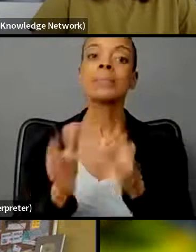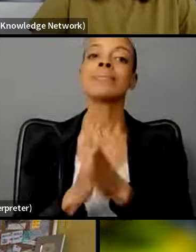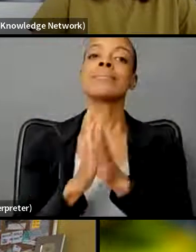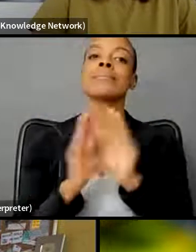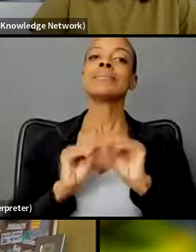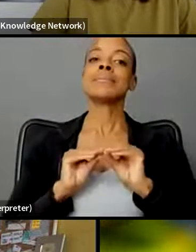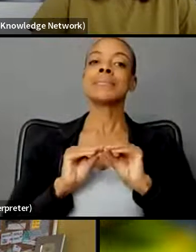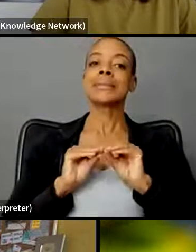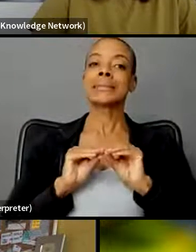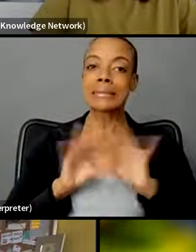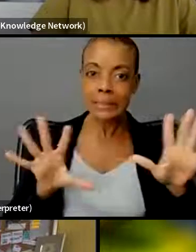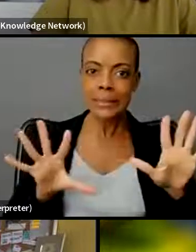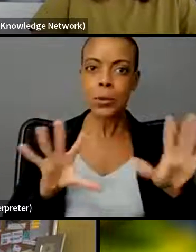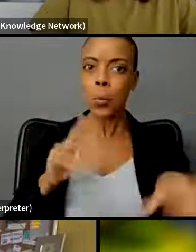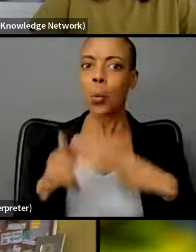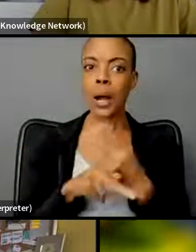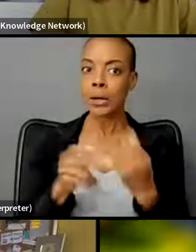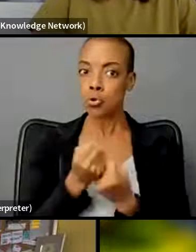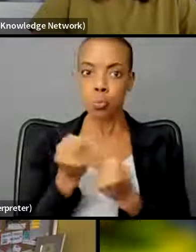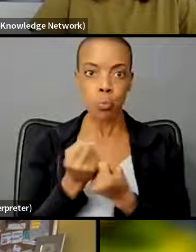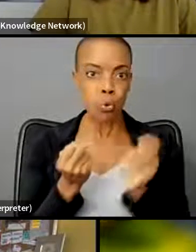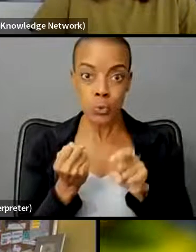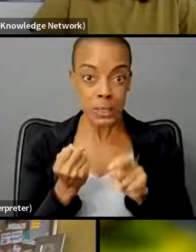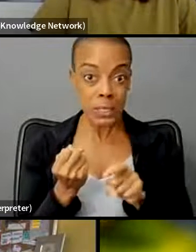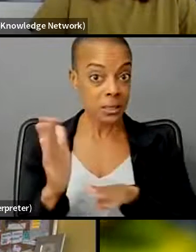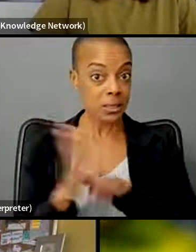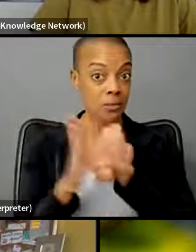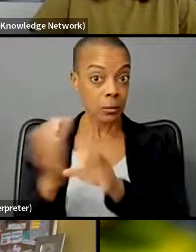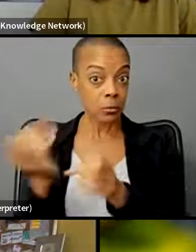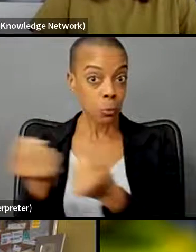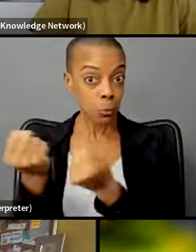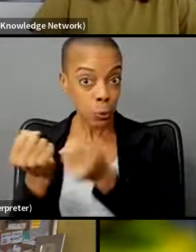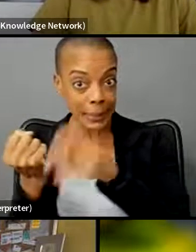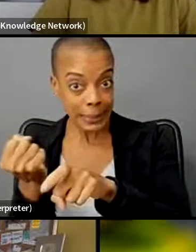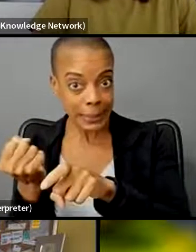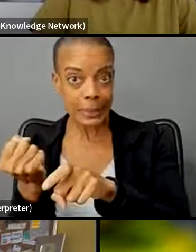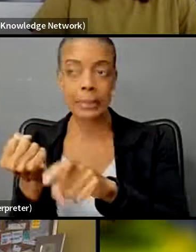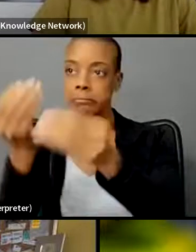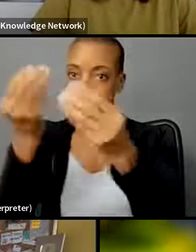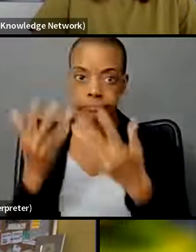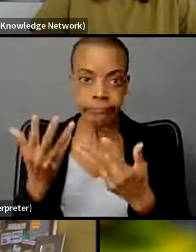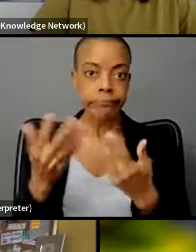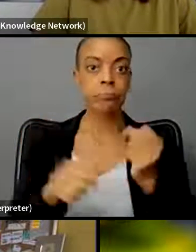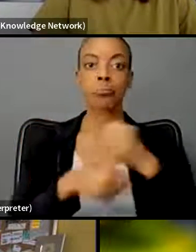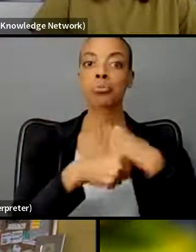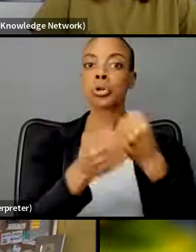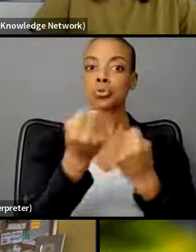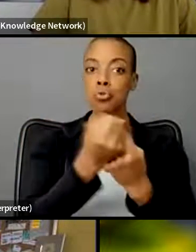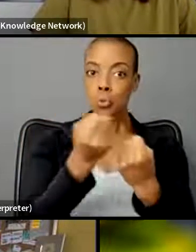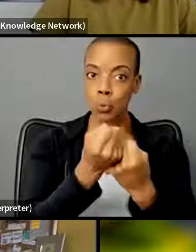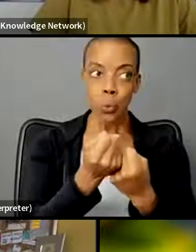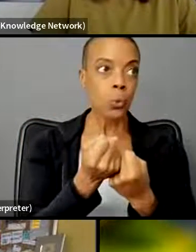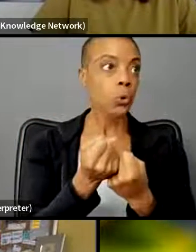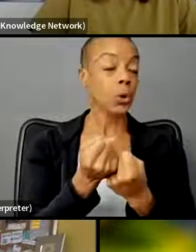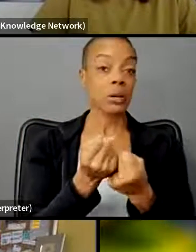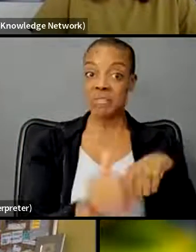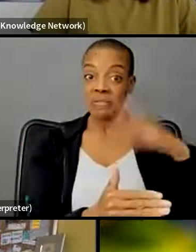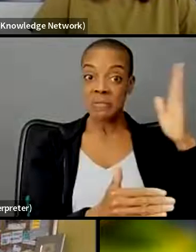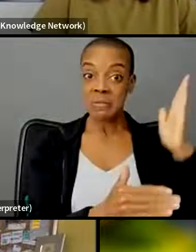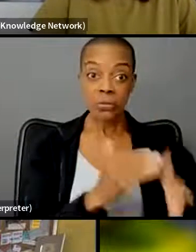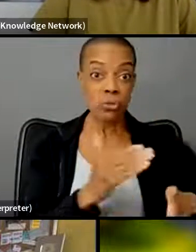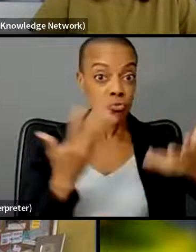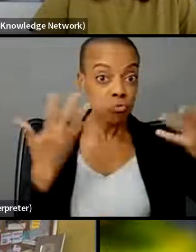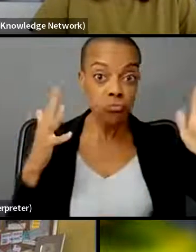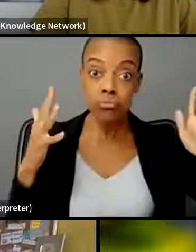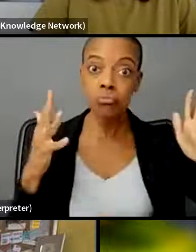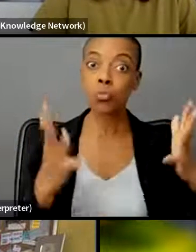of support you're looking for. Is your project looking for development support? Is it looking for production support? Is it completed and you're actually looking